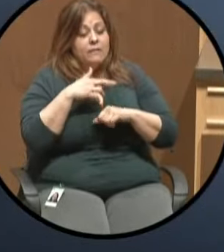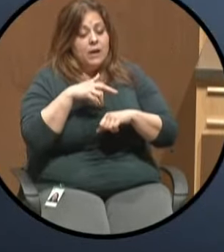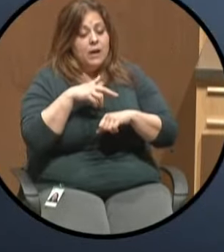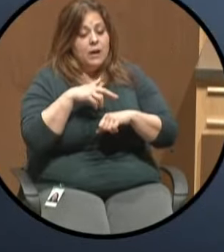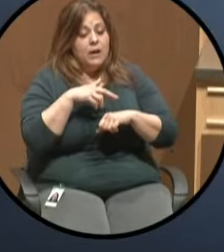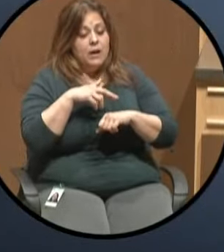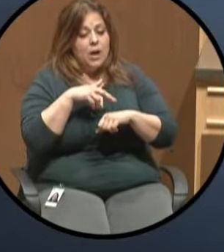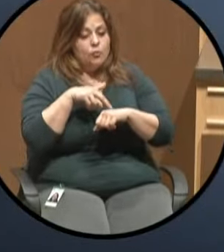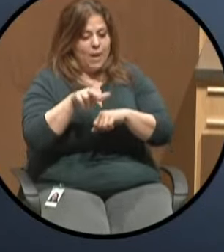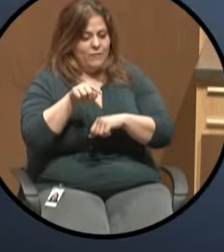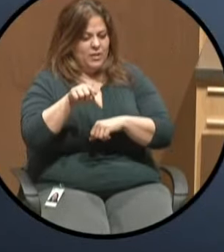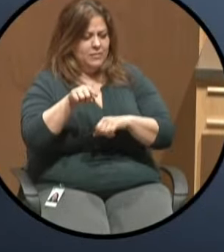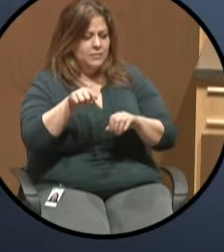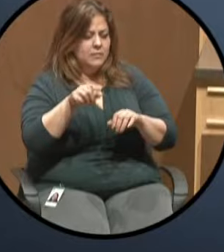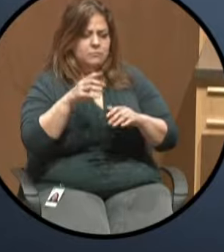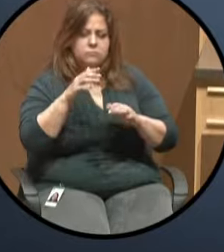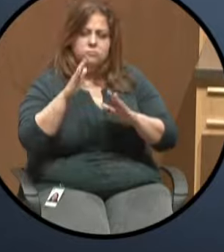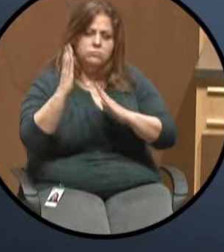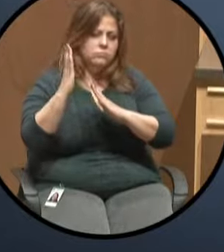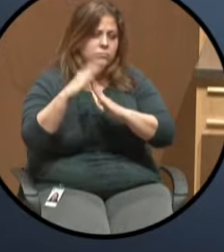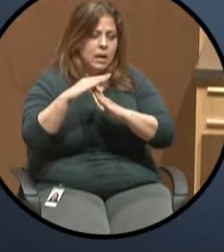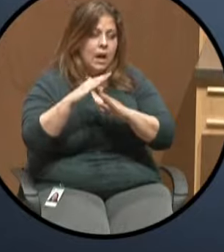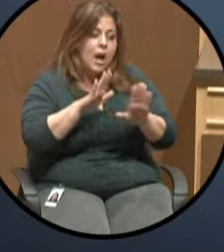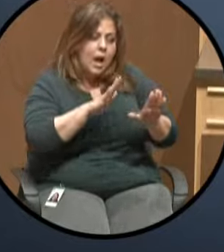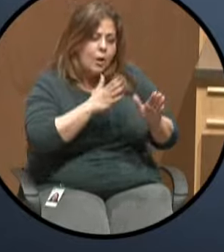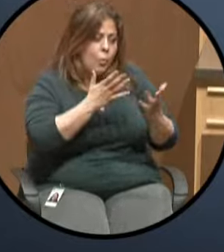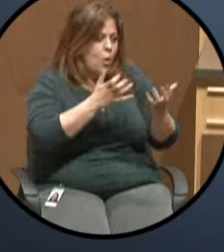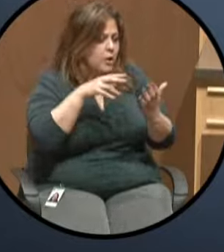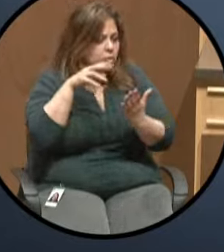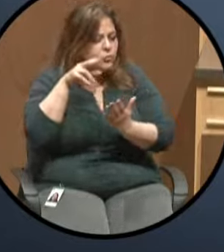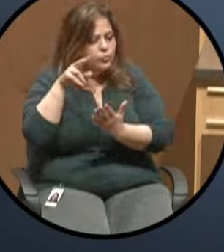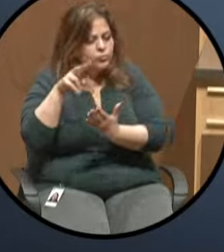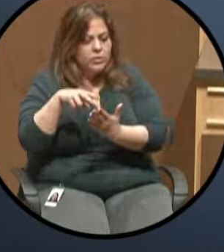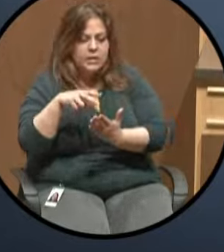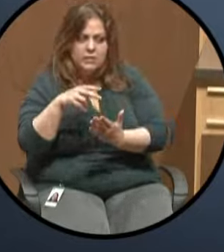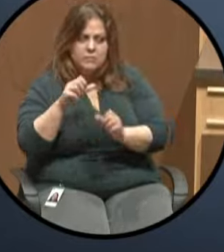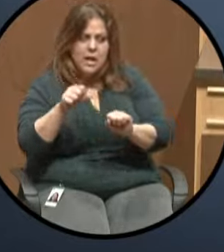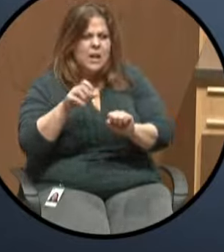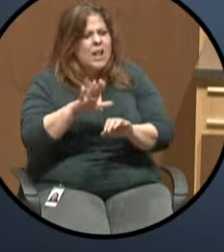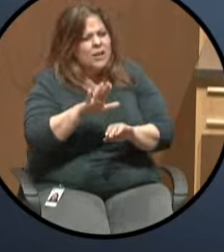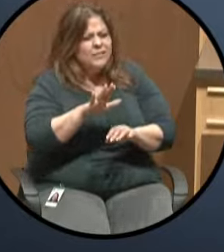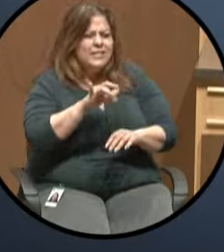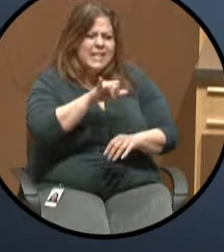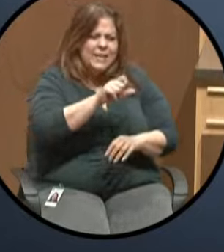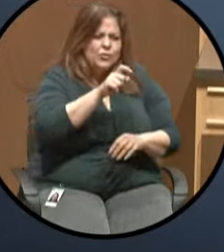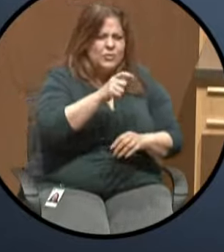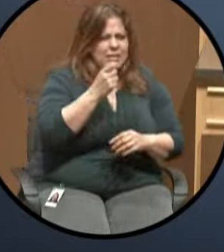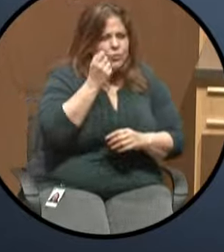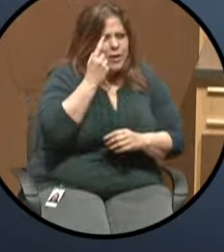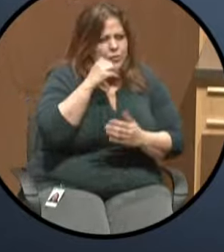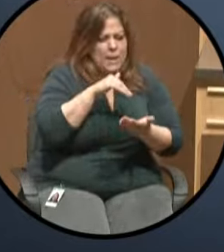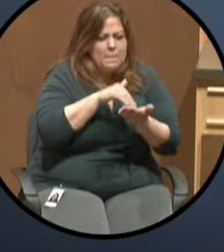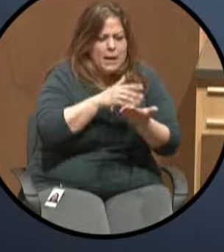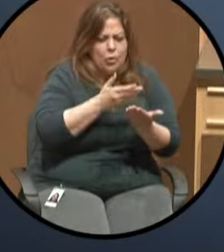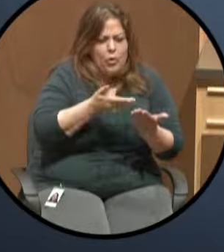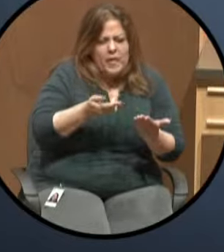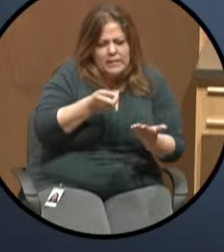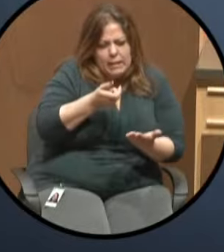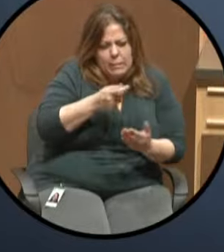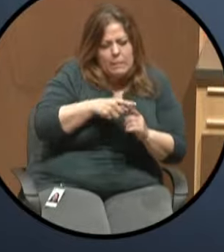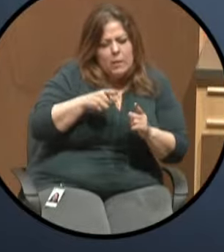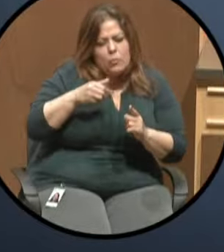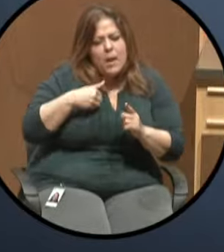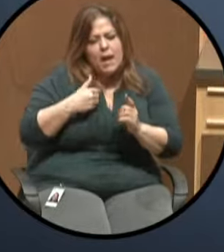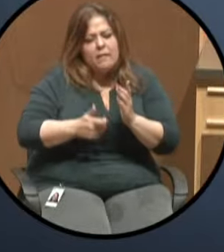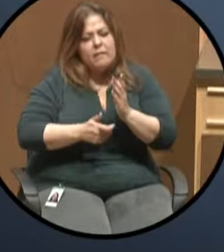read, and it requires a little bit of medical understanding in order to read the document, is a publication